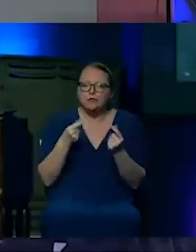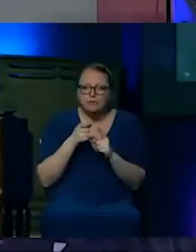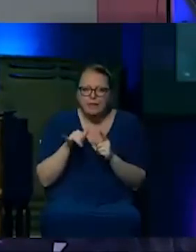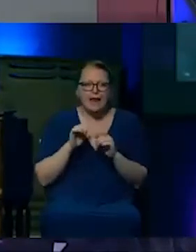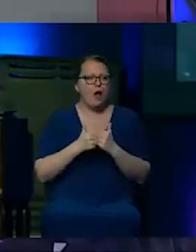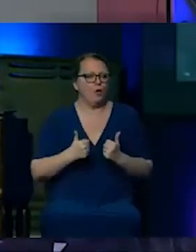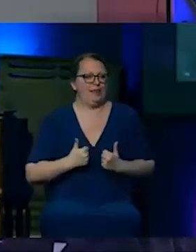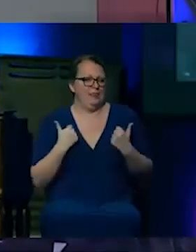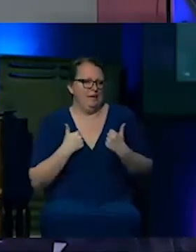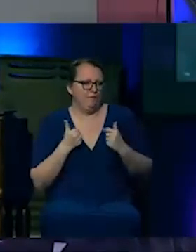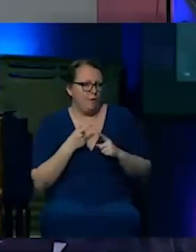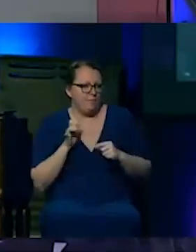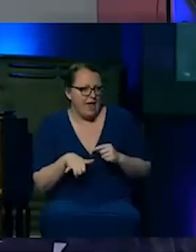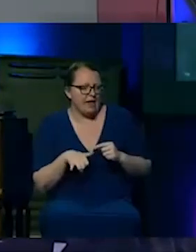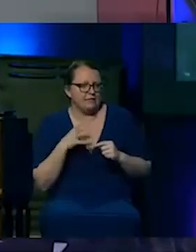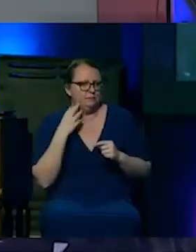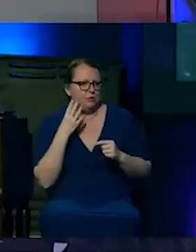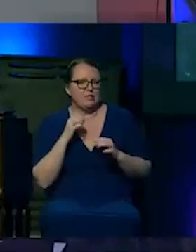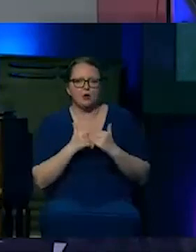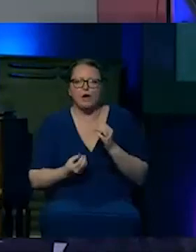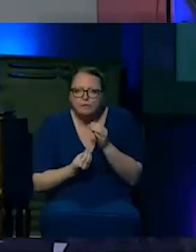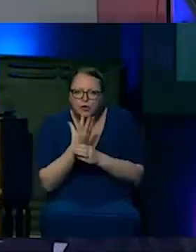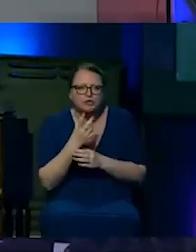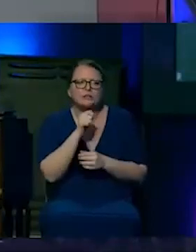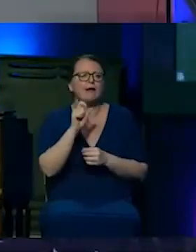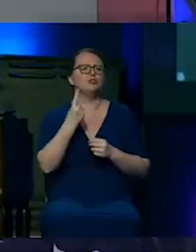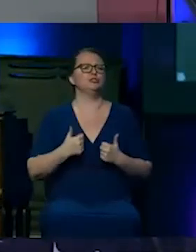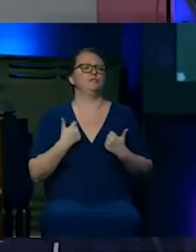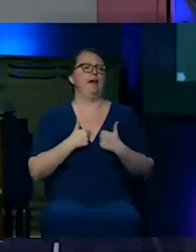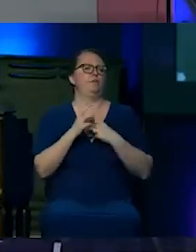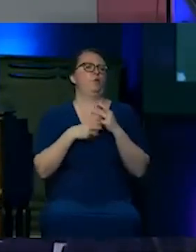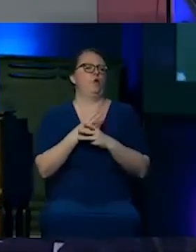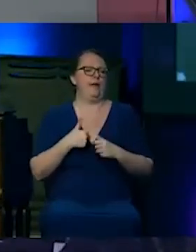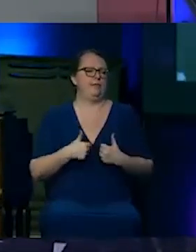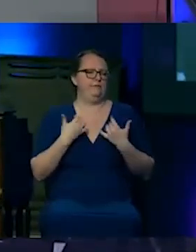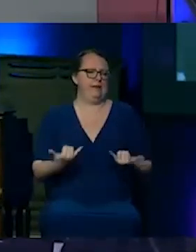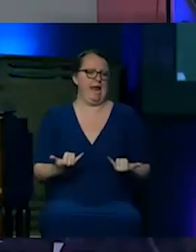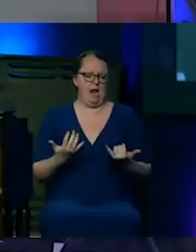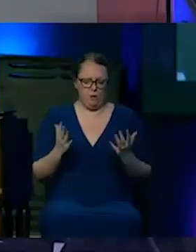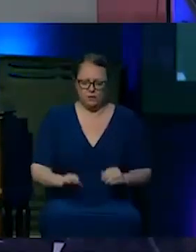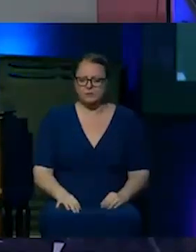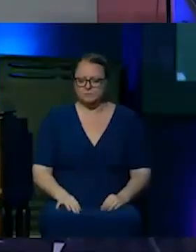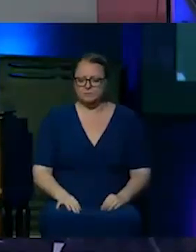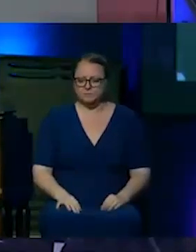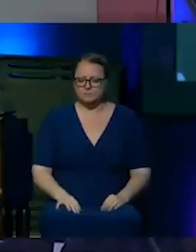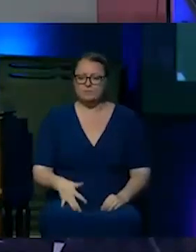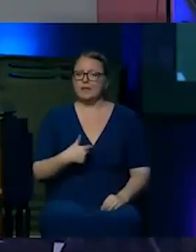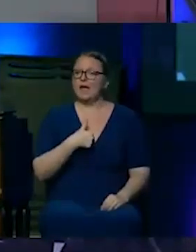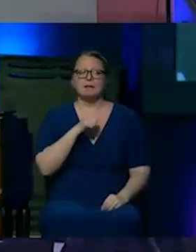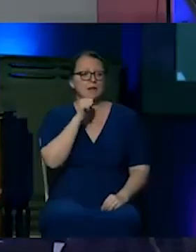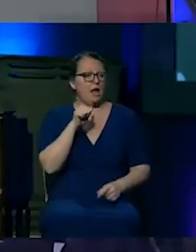I live? How do I flourish and not just survive in the world that I live in? I am